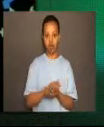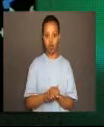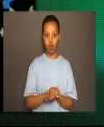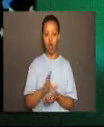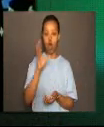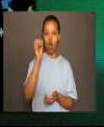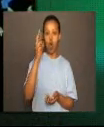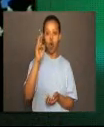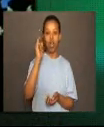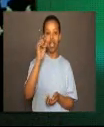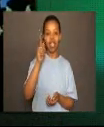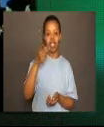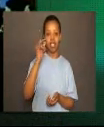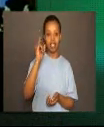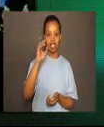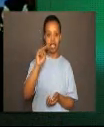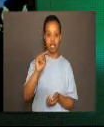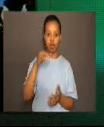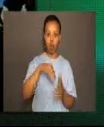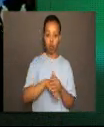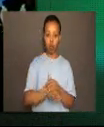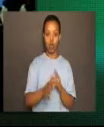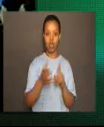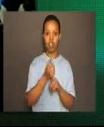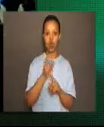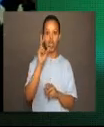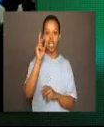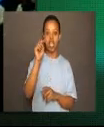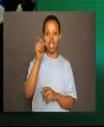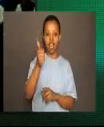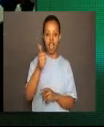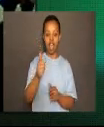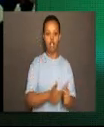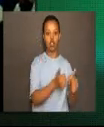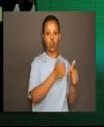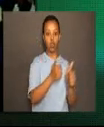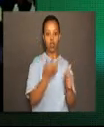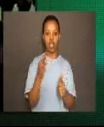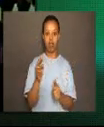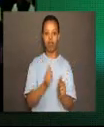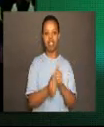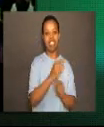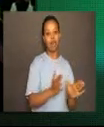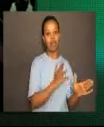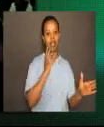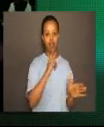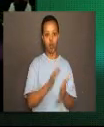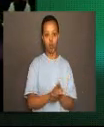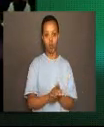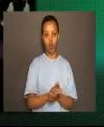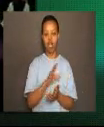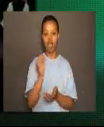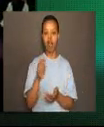Origins contain DNA sequences recognized by replication